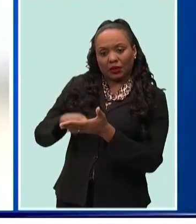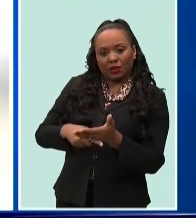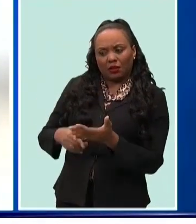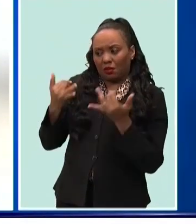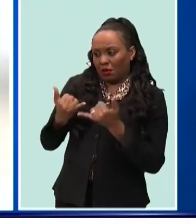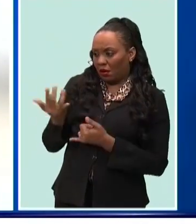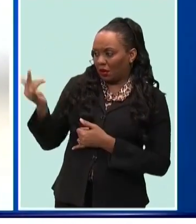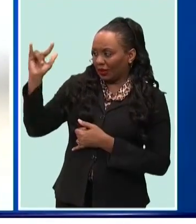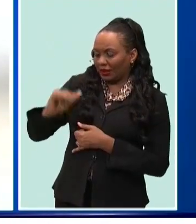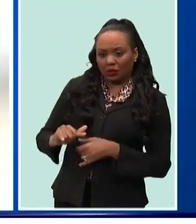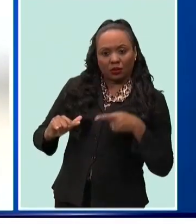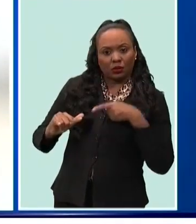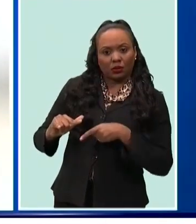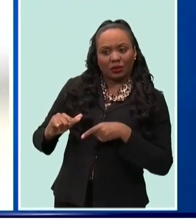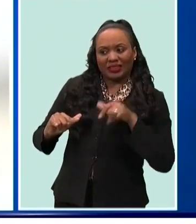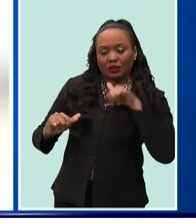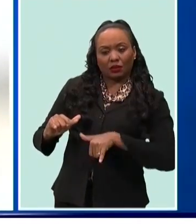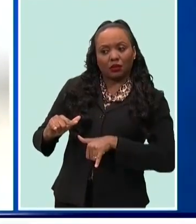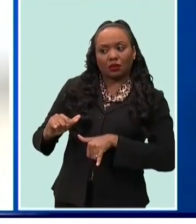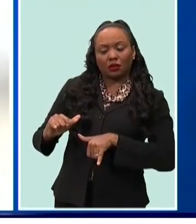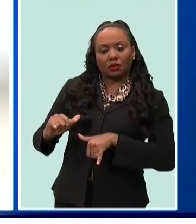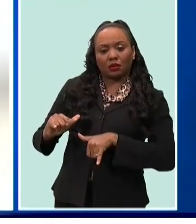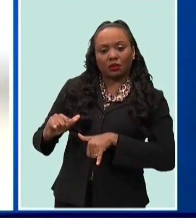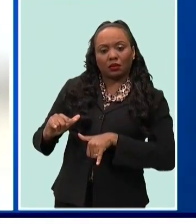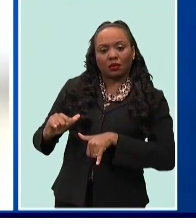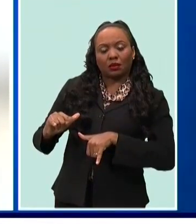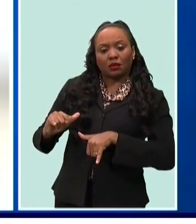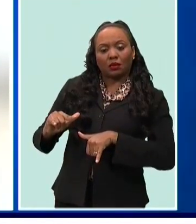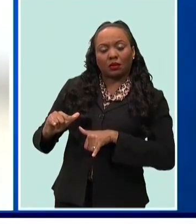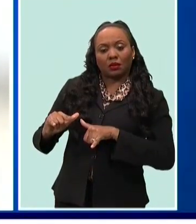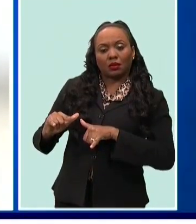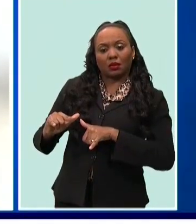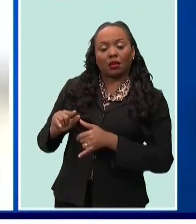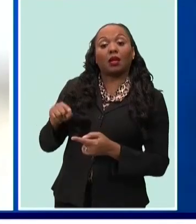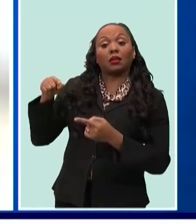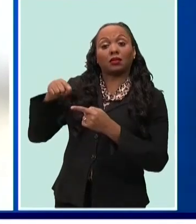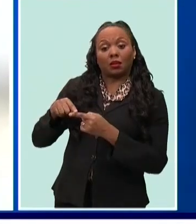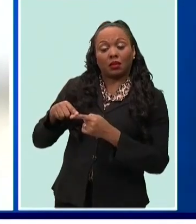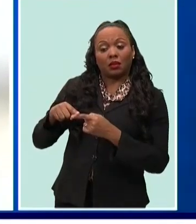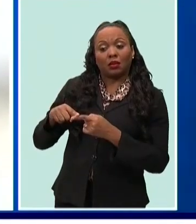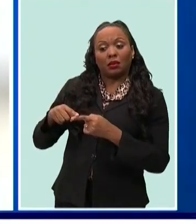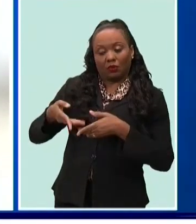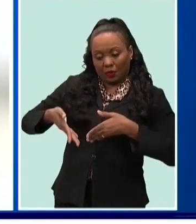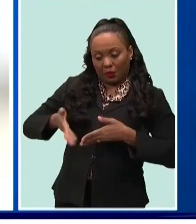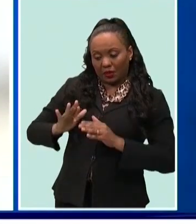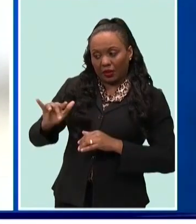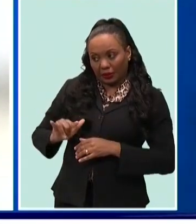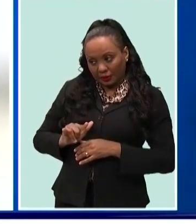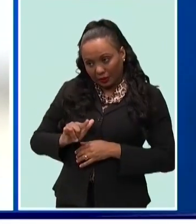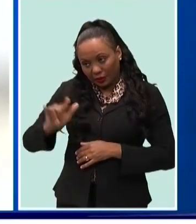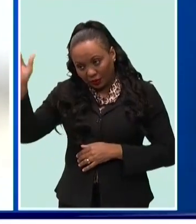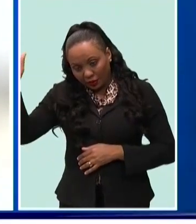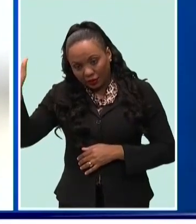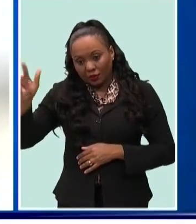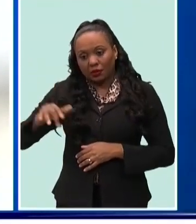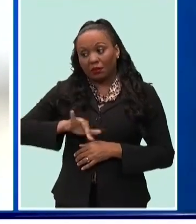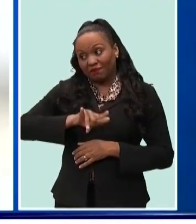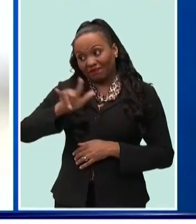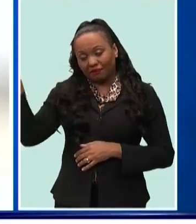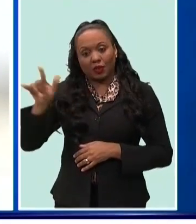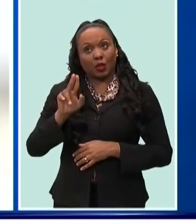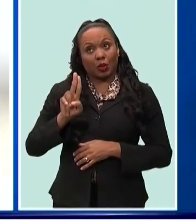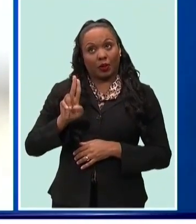on the ground right now, which will remain parked until the order is lifted and the plane is able to fly back to the United States.